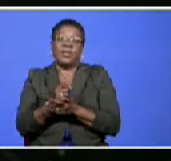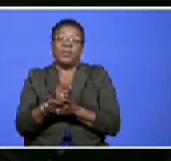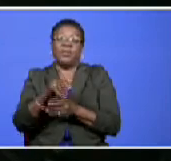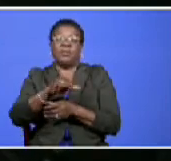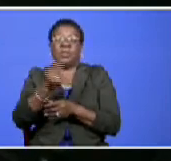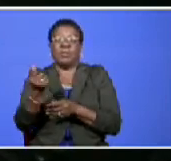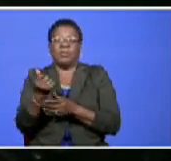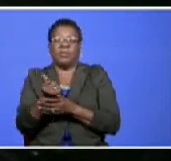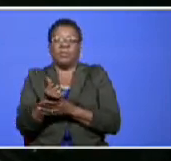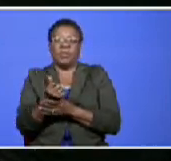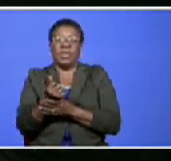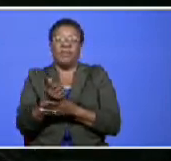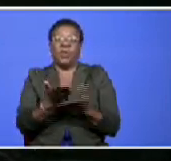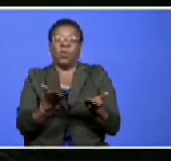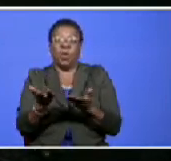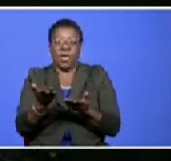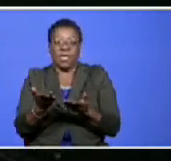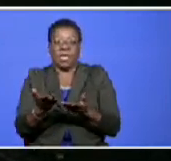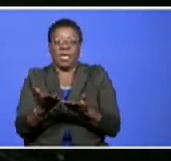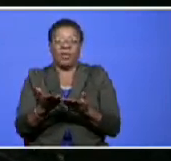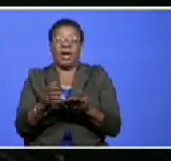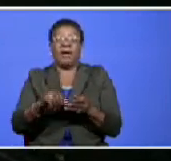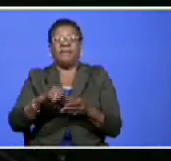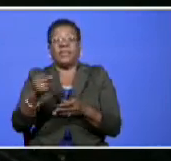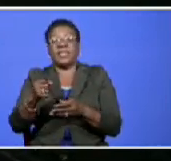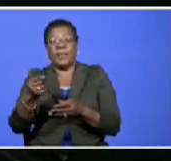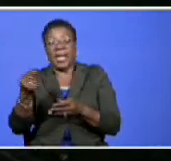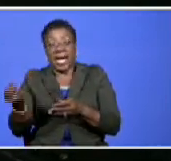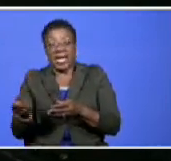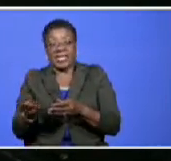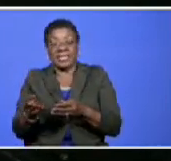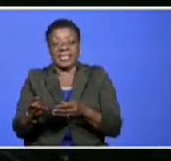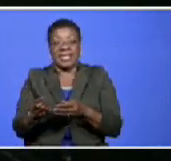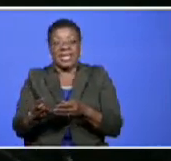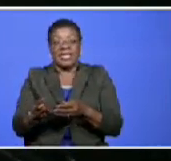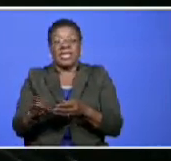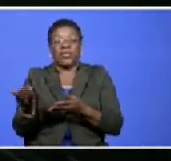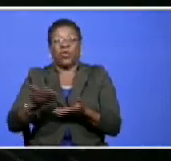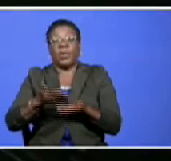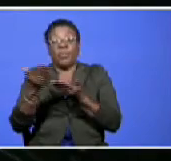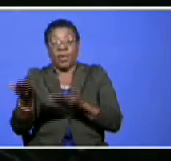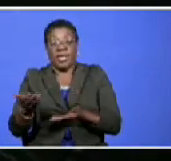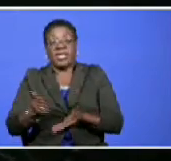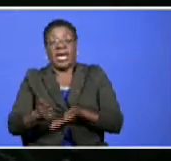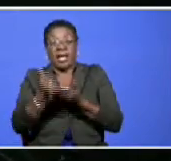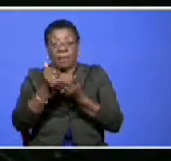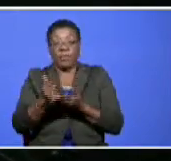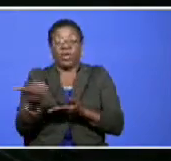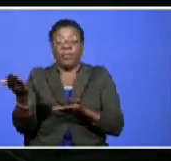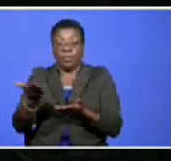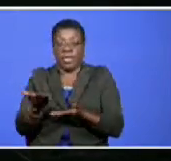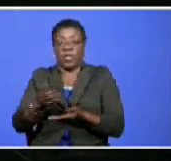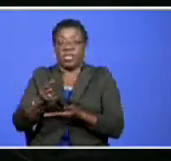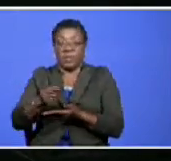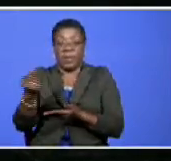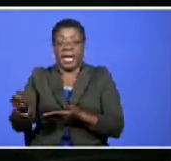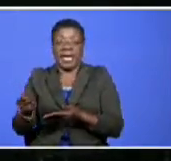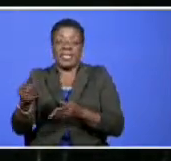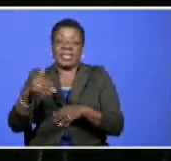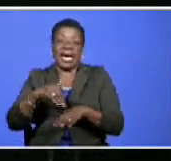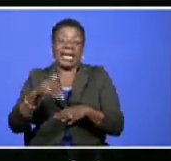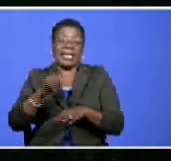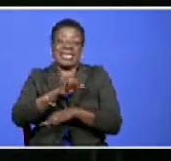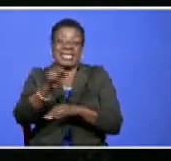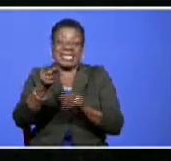receiving supplies here. So if you want and you have supplies and they're desperately needed, right here at the National Sports Authority receiving supplies for the hurricane